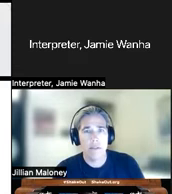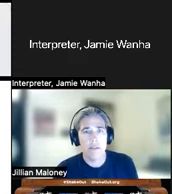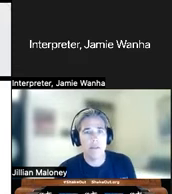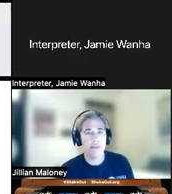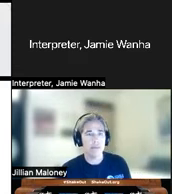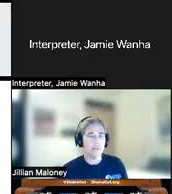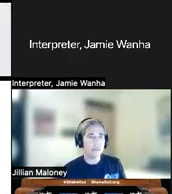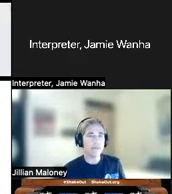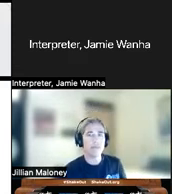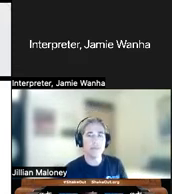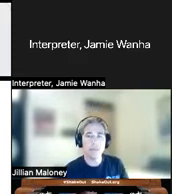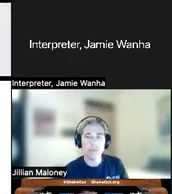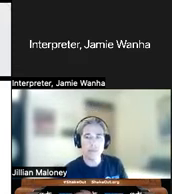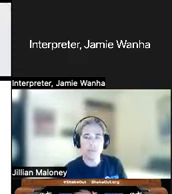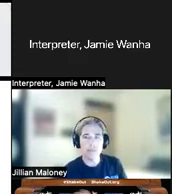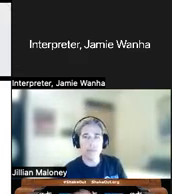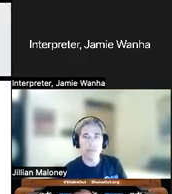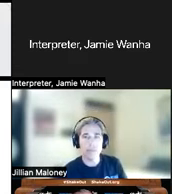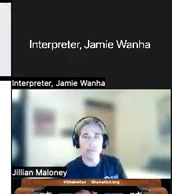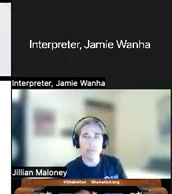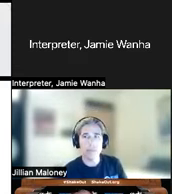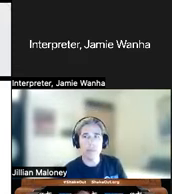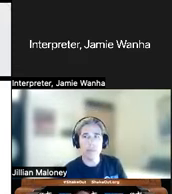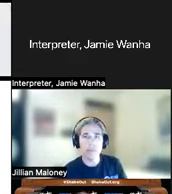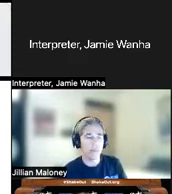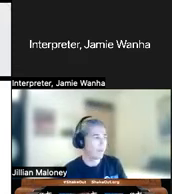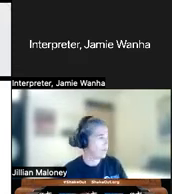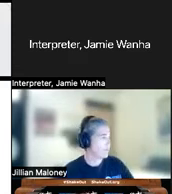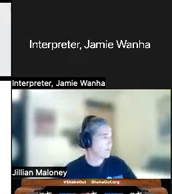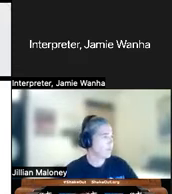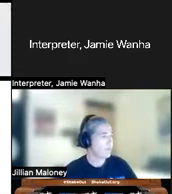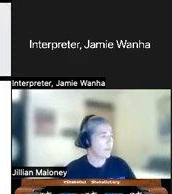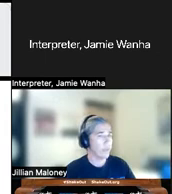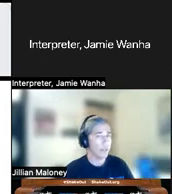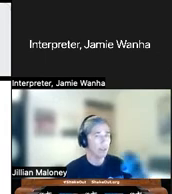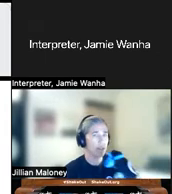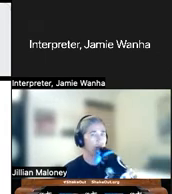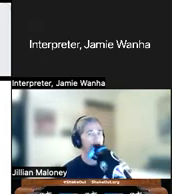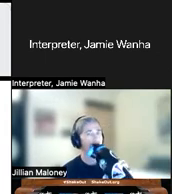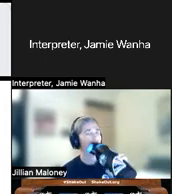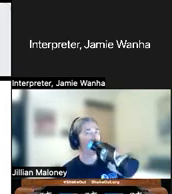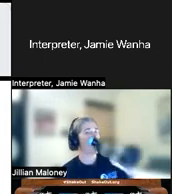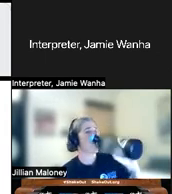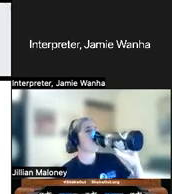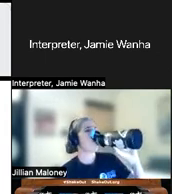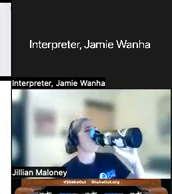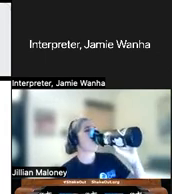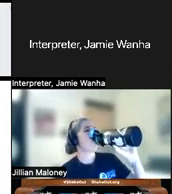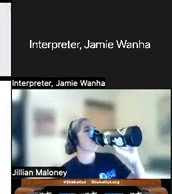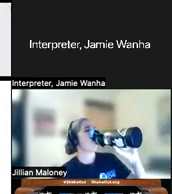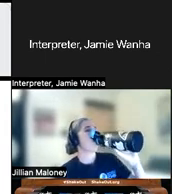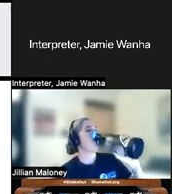Thank you very much, though. It was very informative. And we did get some questions coming in. Gabby, are you on